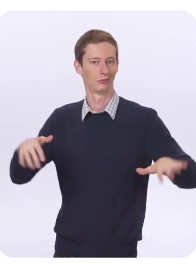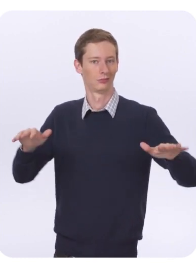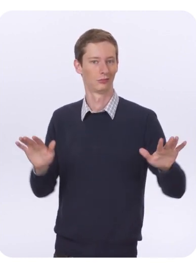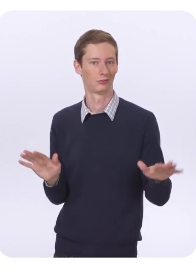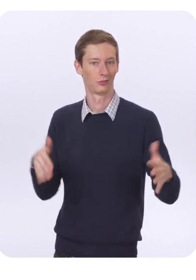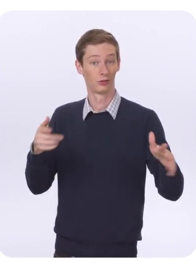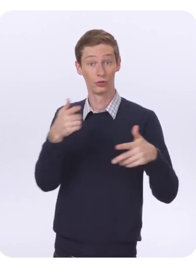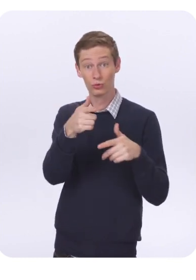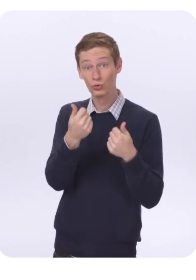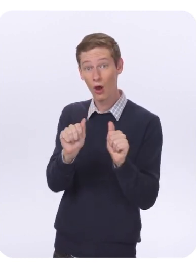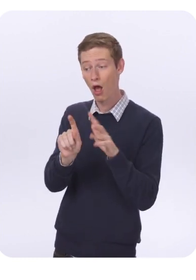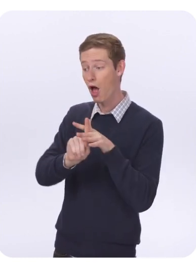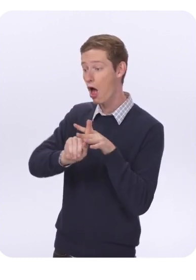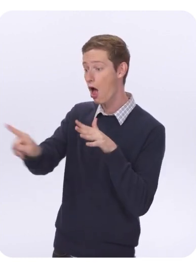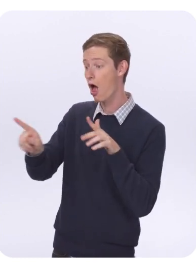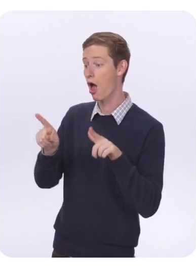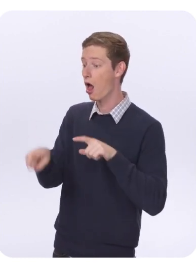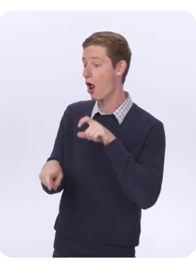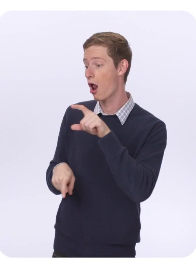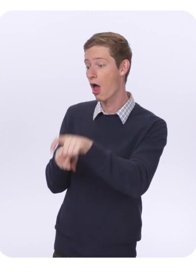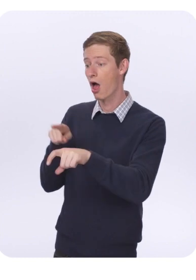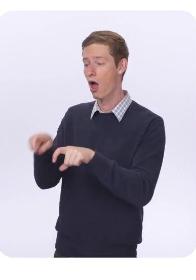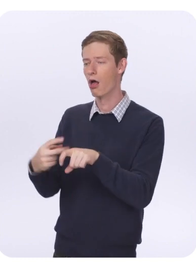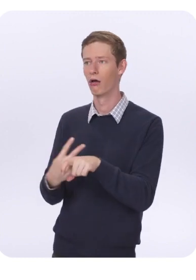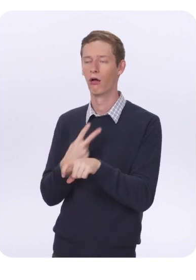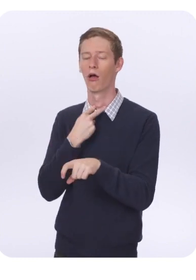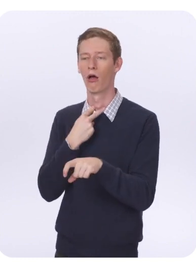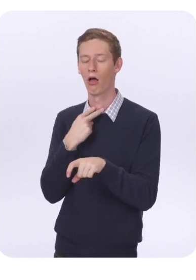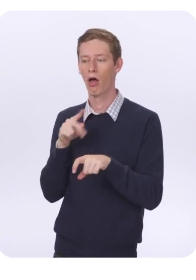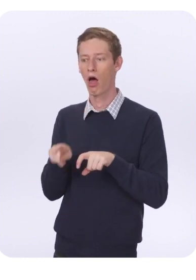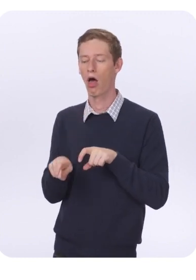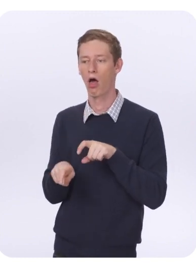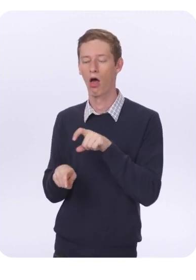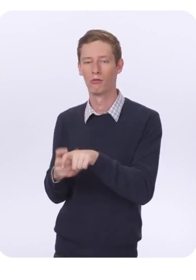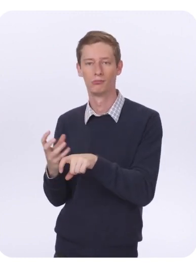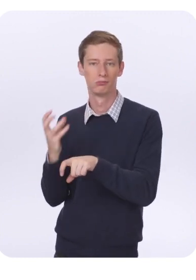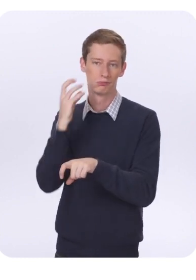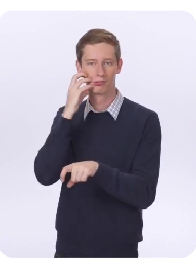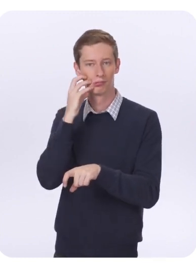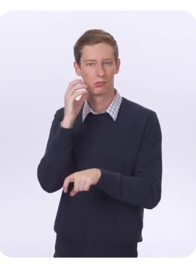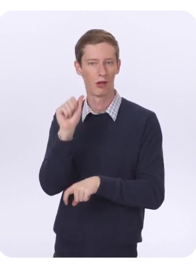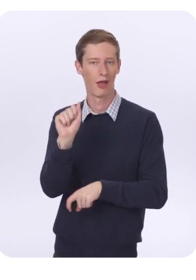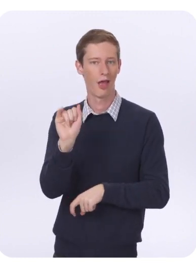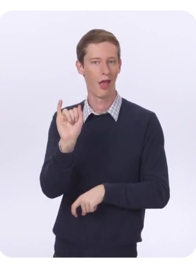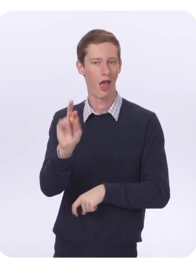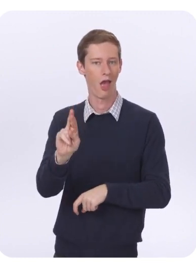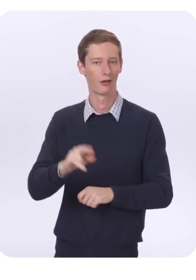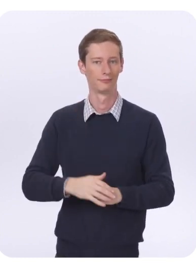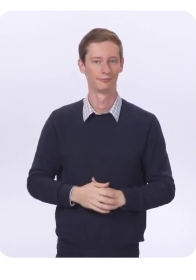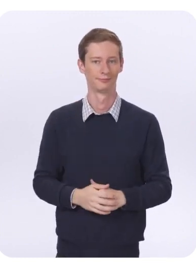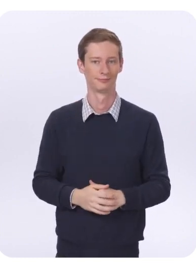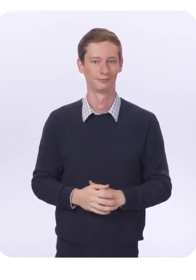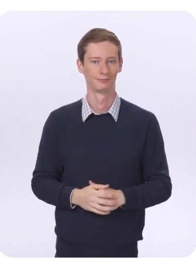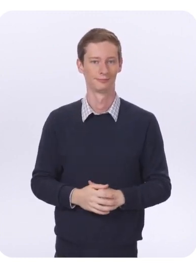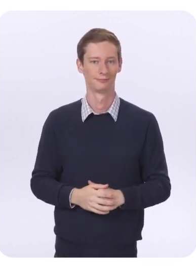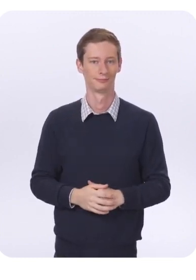You try to escape, but are barely able to move because the air is so gooey.